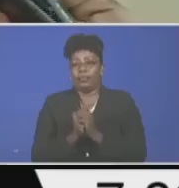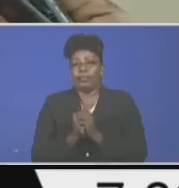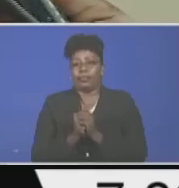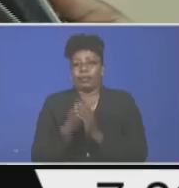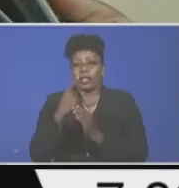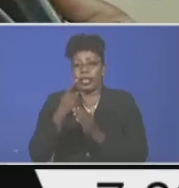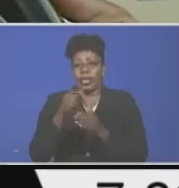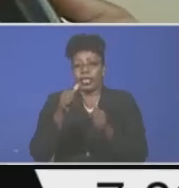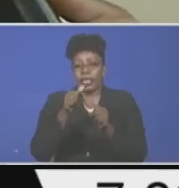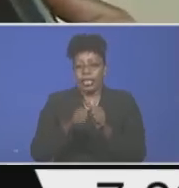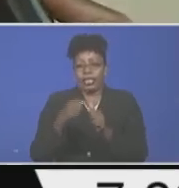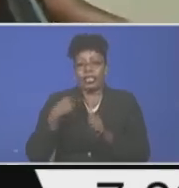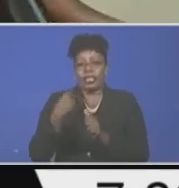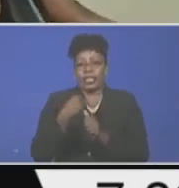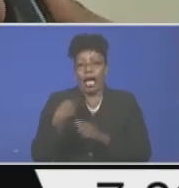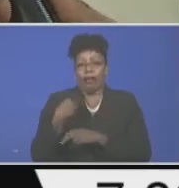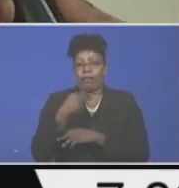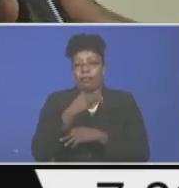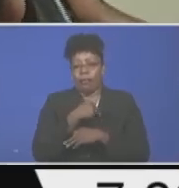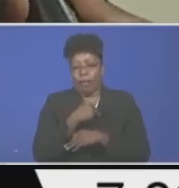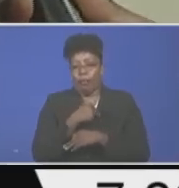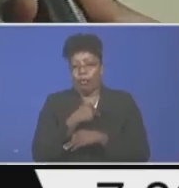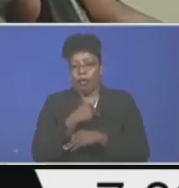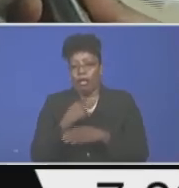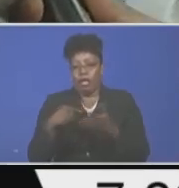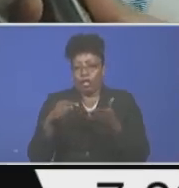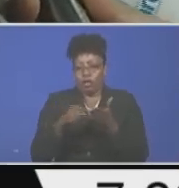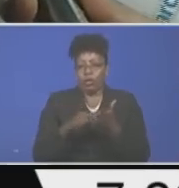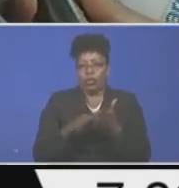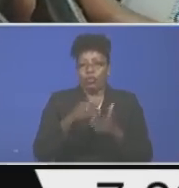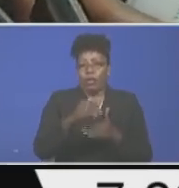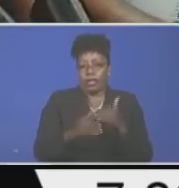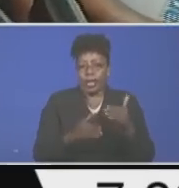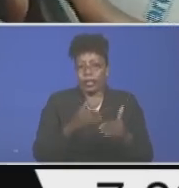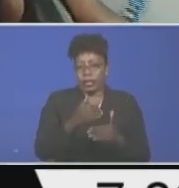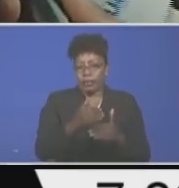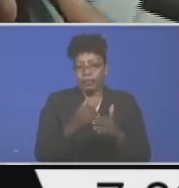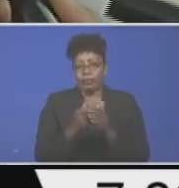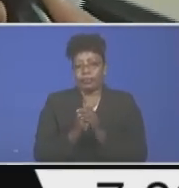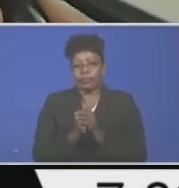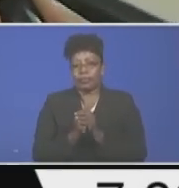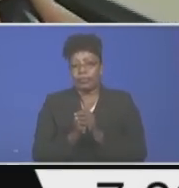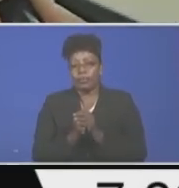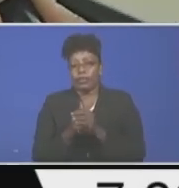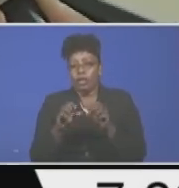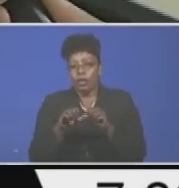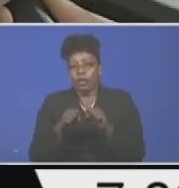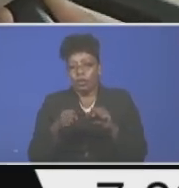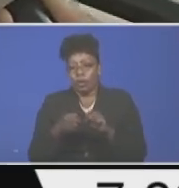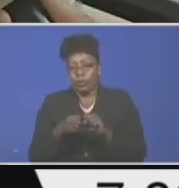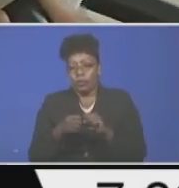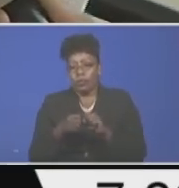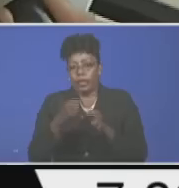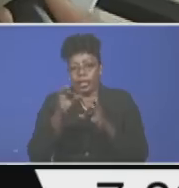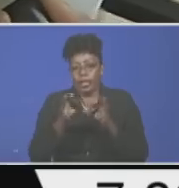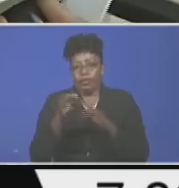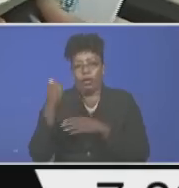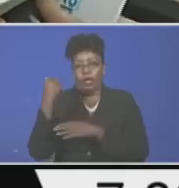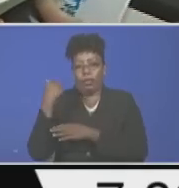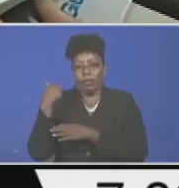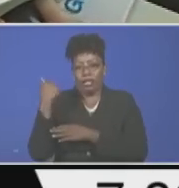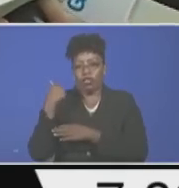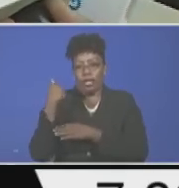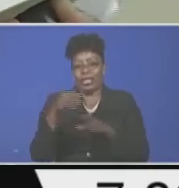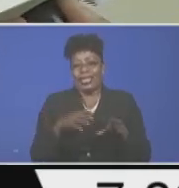Every staff member is due process. And so if you're on administrative